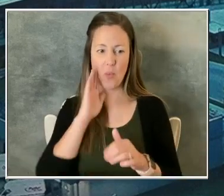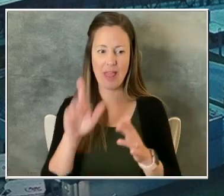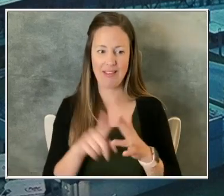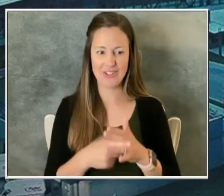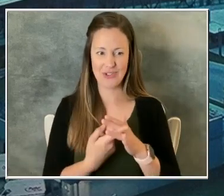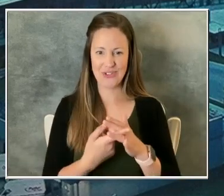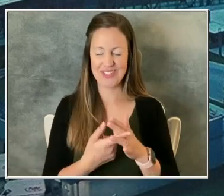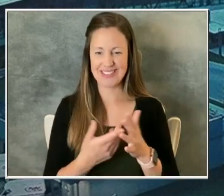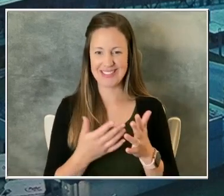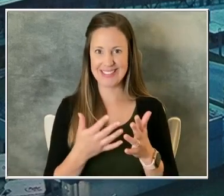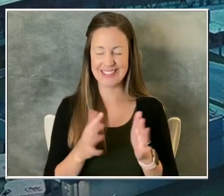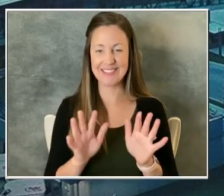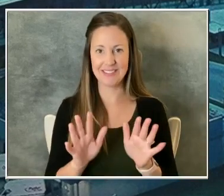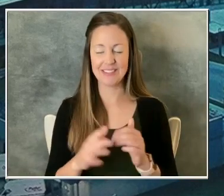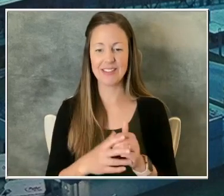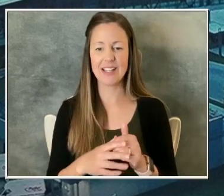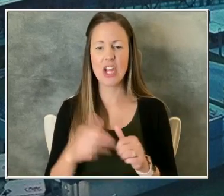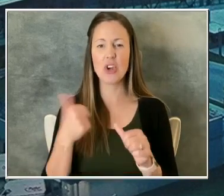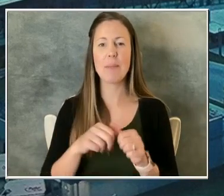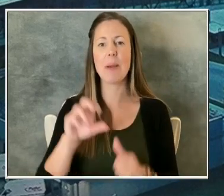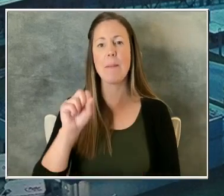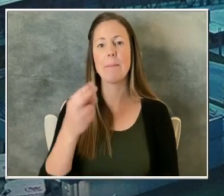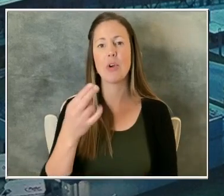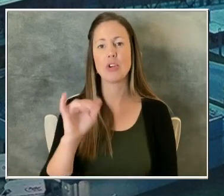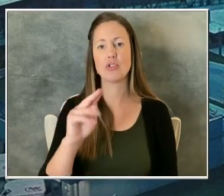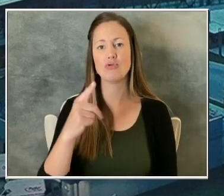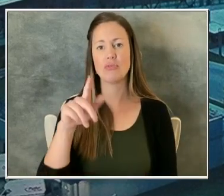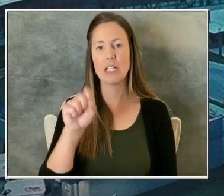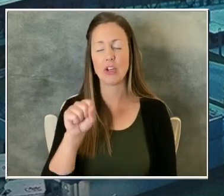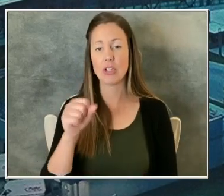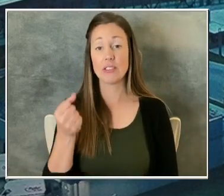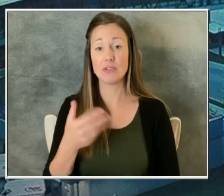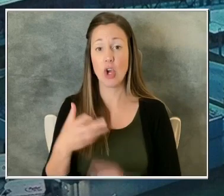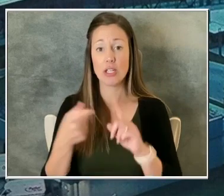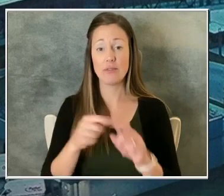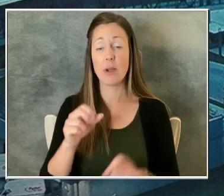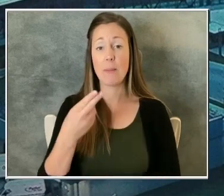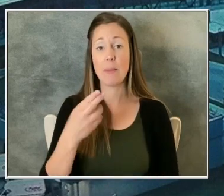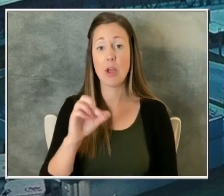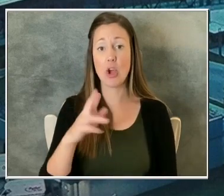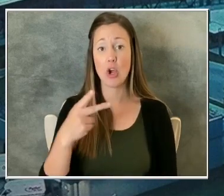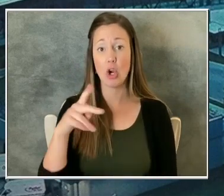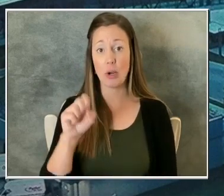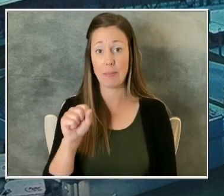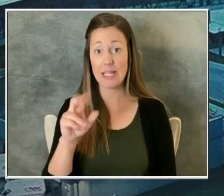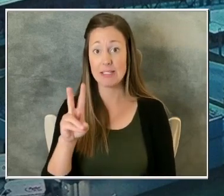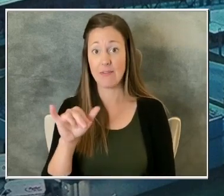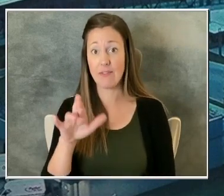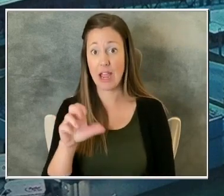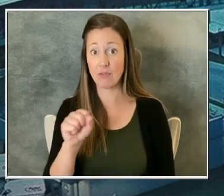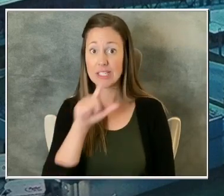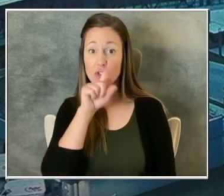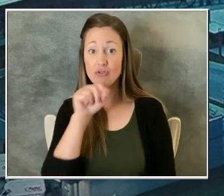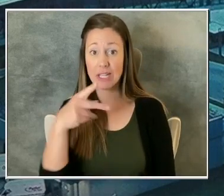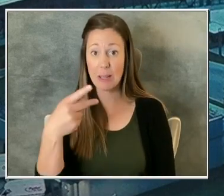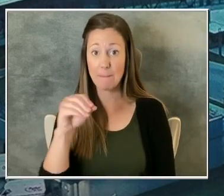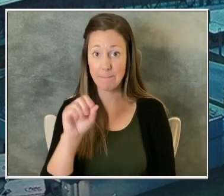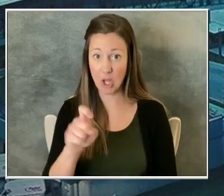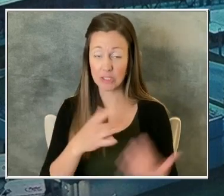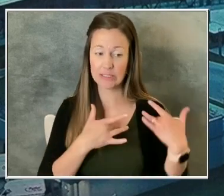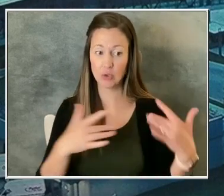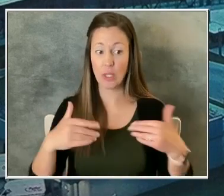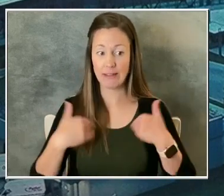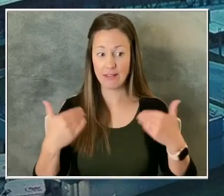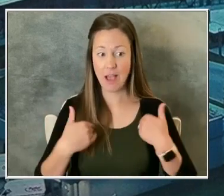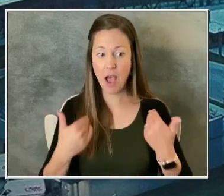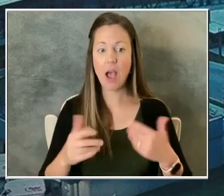remember that shingles is caused by the herpes zoster virus. That's chickenpox. You usually have it when you're young, but it doesn't really clear out